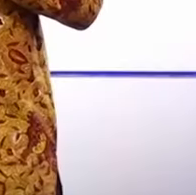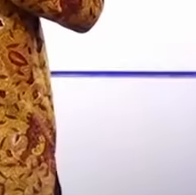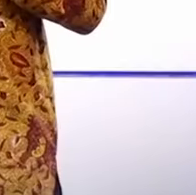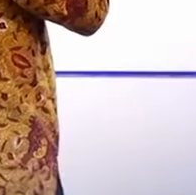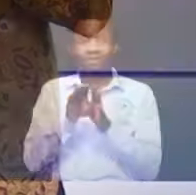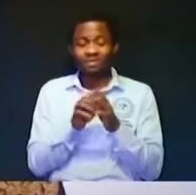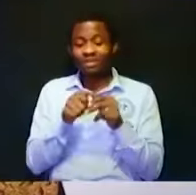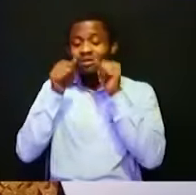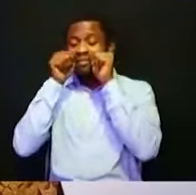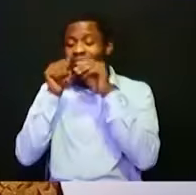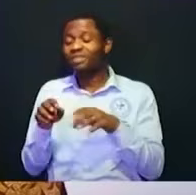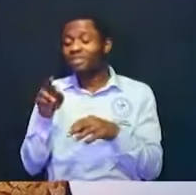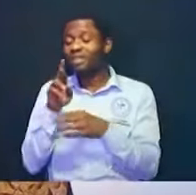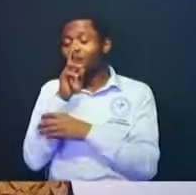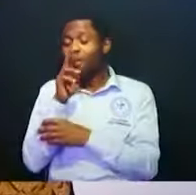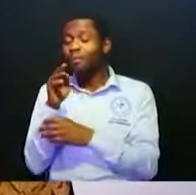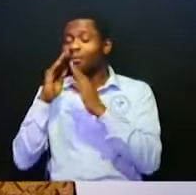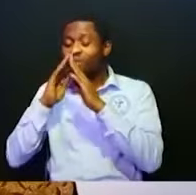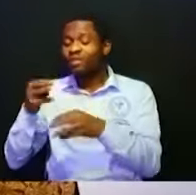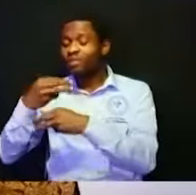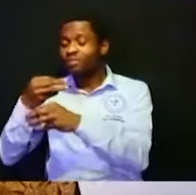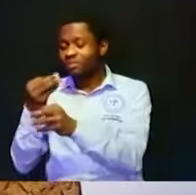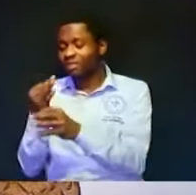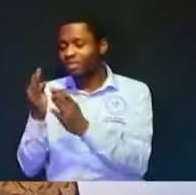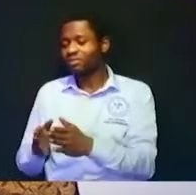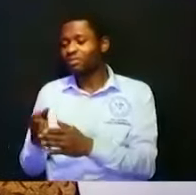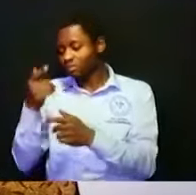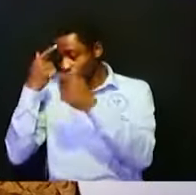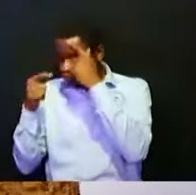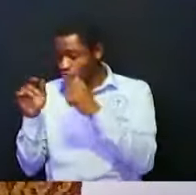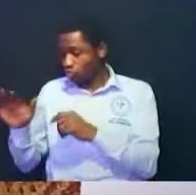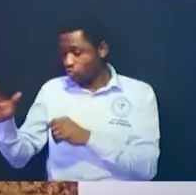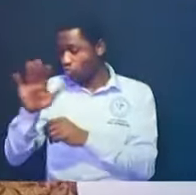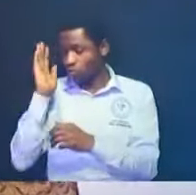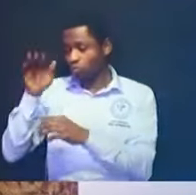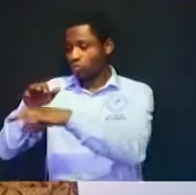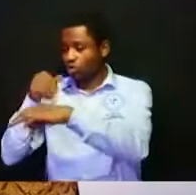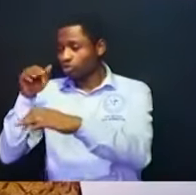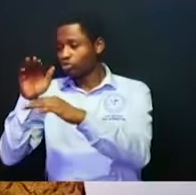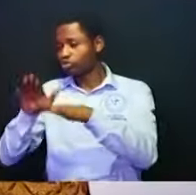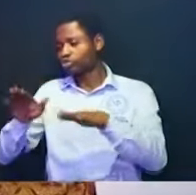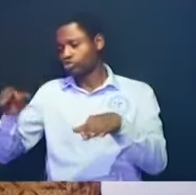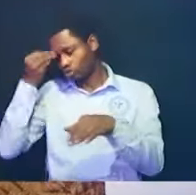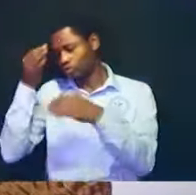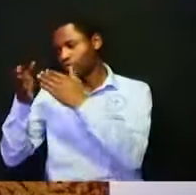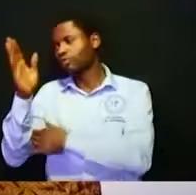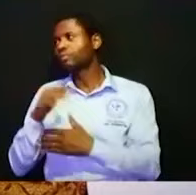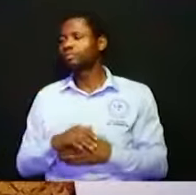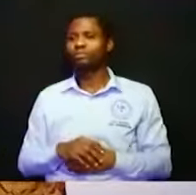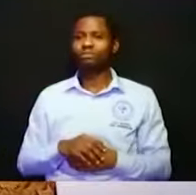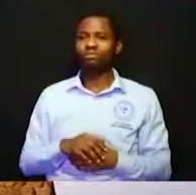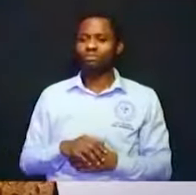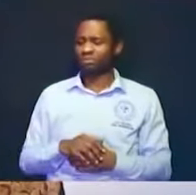peacemakers, for they shall be called the children of God. Ishra anyone will pe asum gear no na one will be friend on yankopon emma.